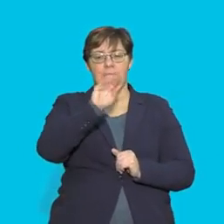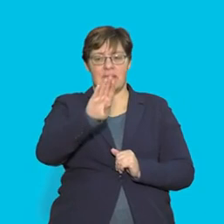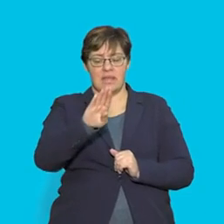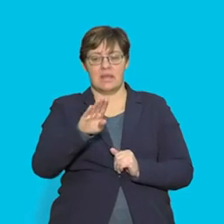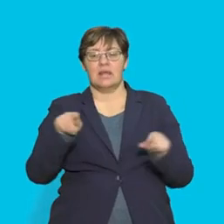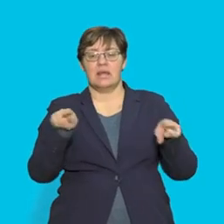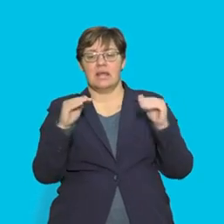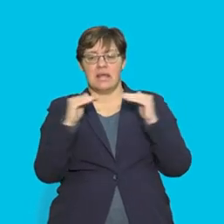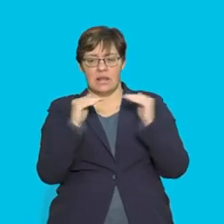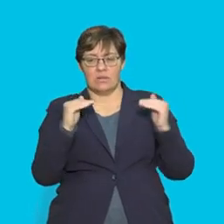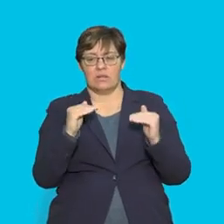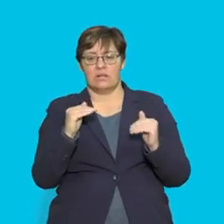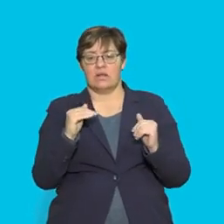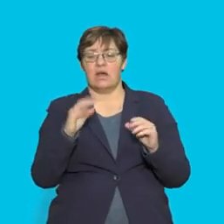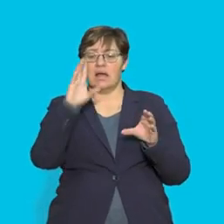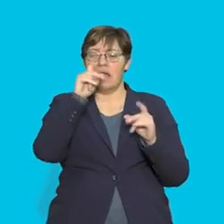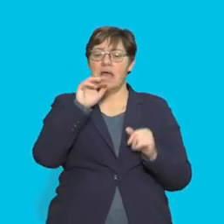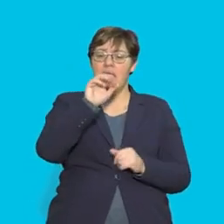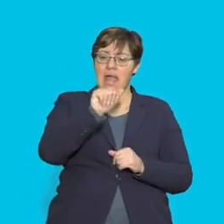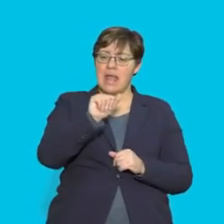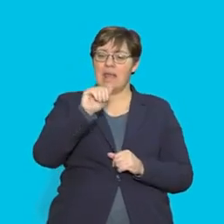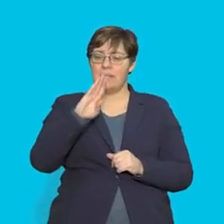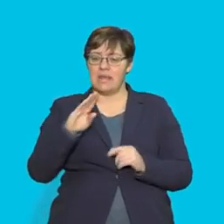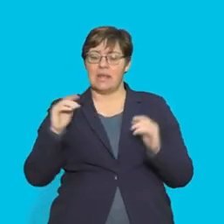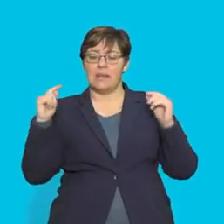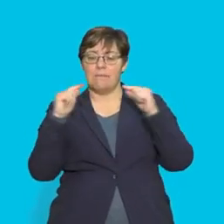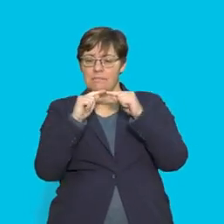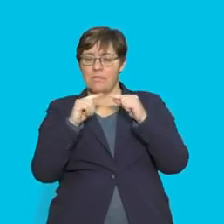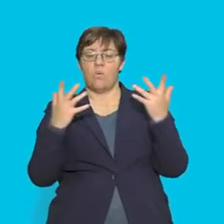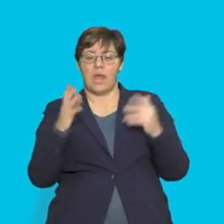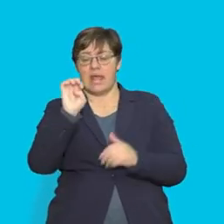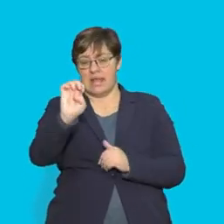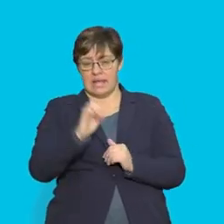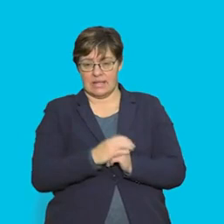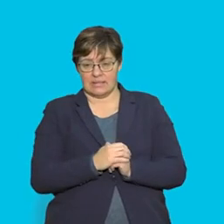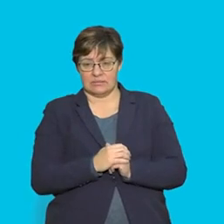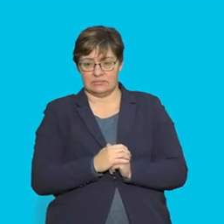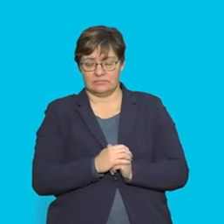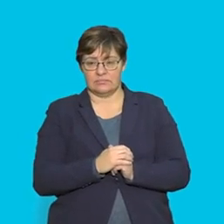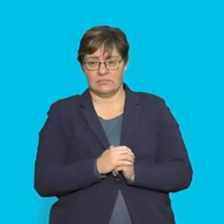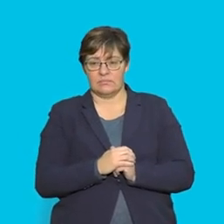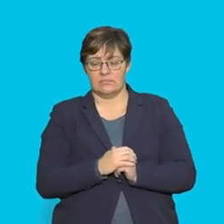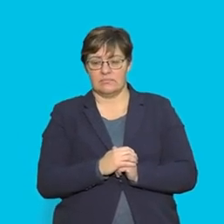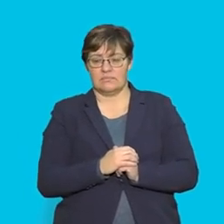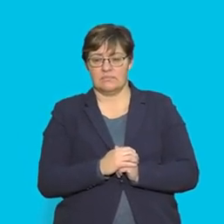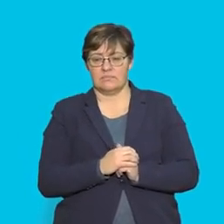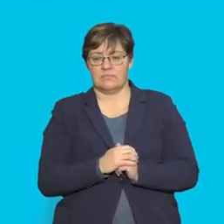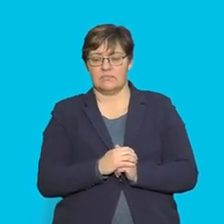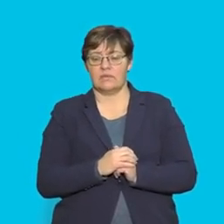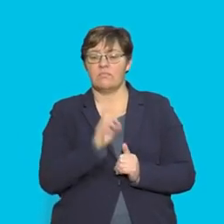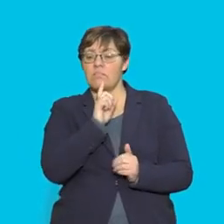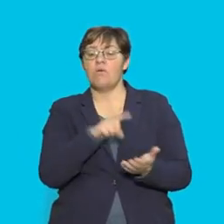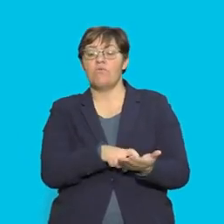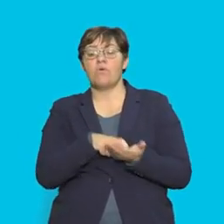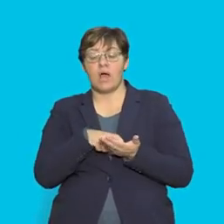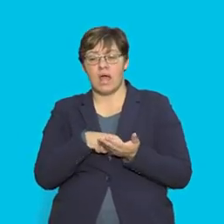in E. So that simply just tells us that it is a straight line that is intersecting another line. So we are required to